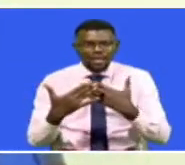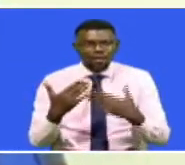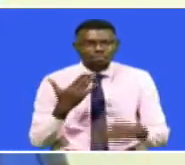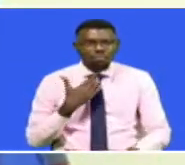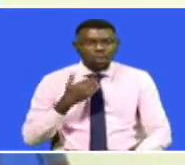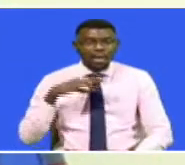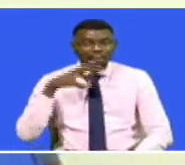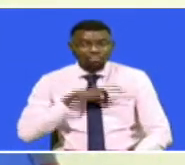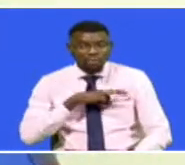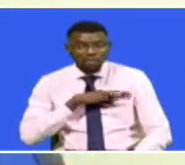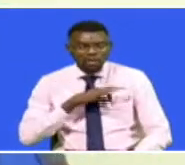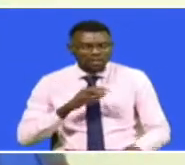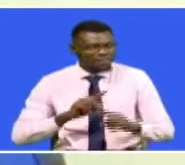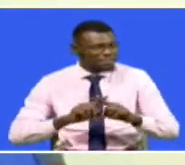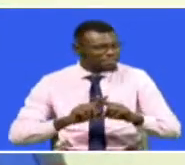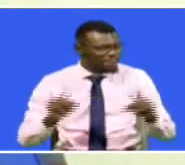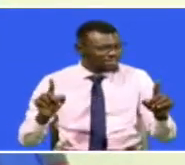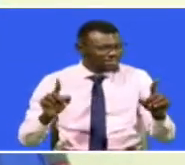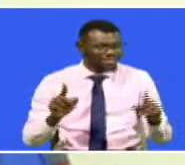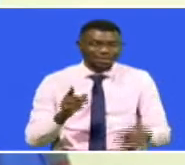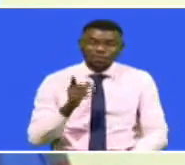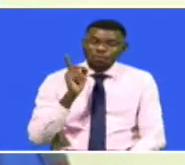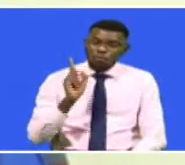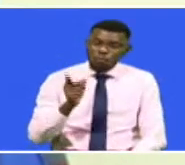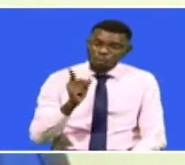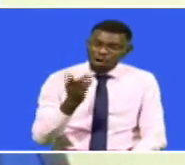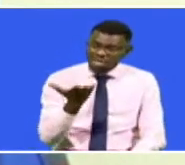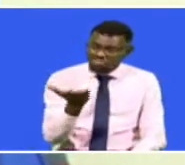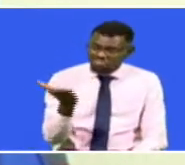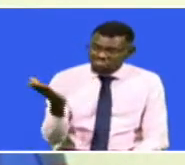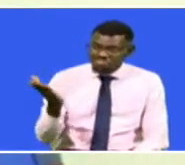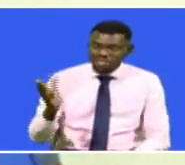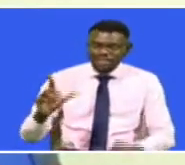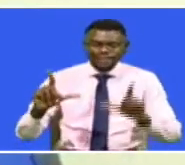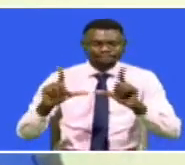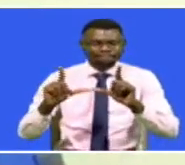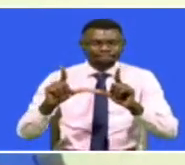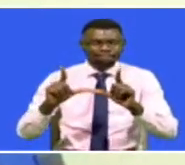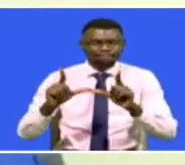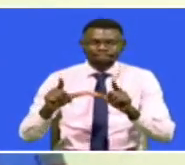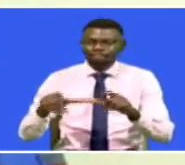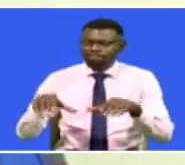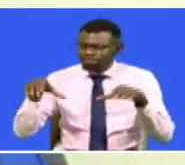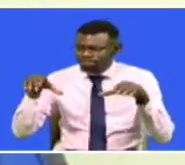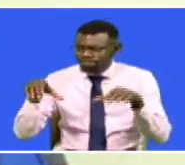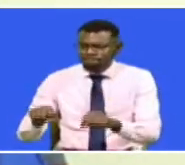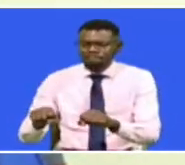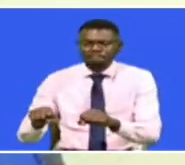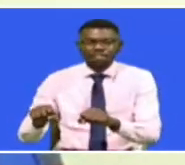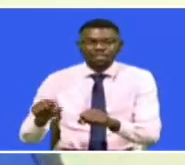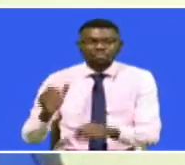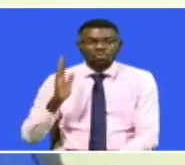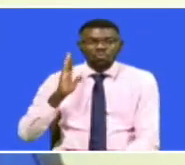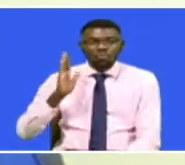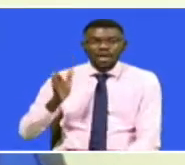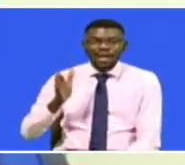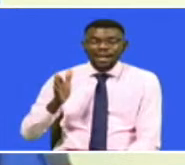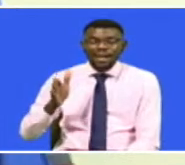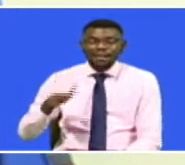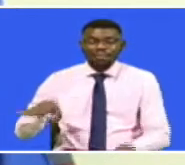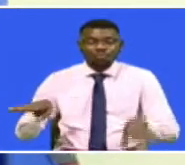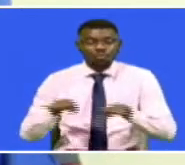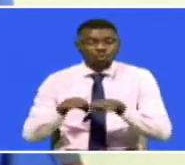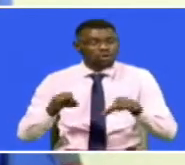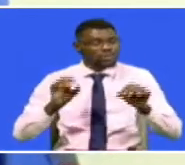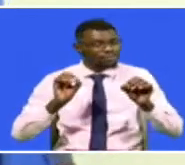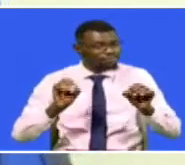reap from it. So we are warning them that their licenses will be taken away, and their business will have to close down if